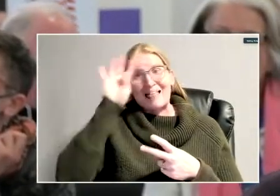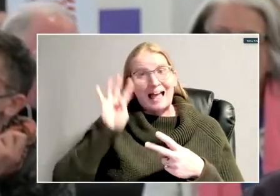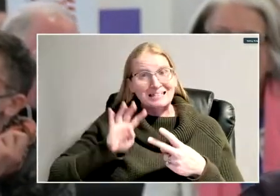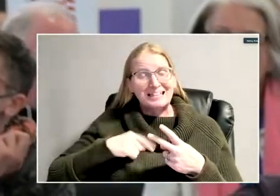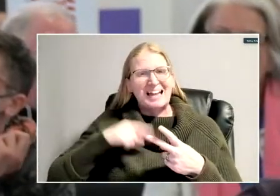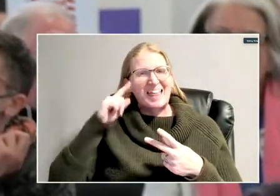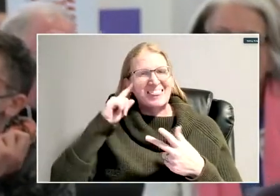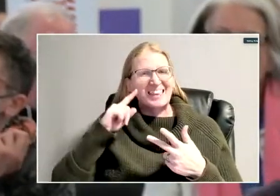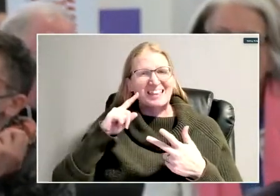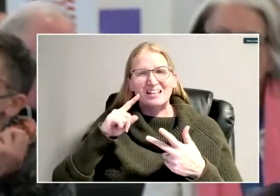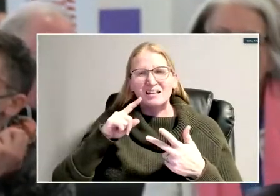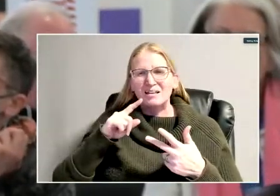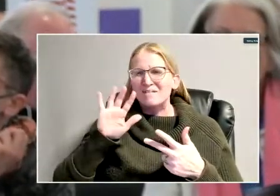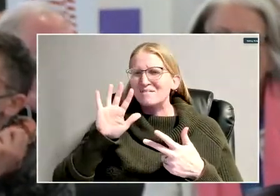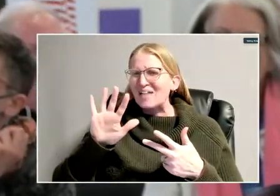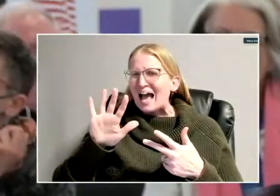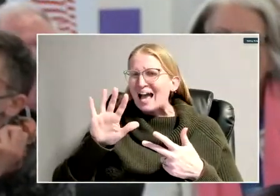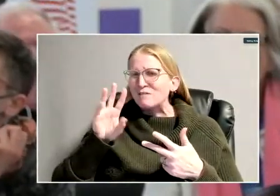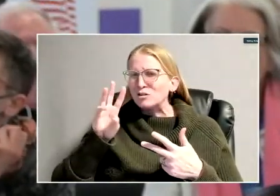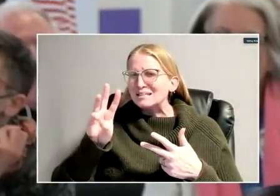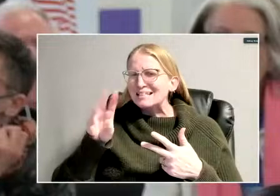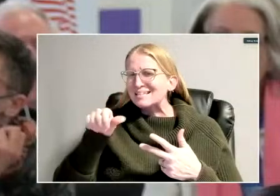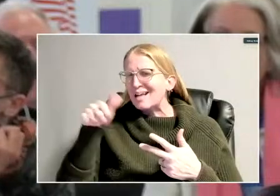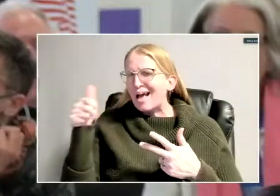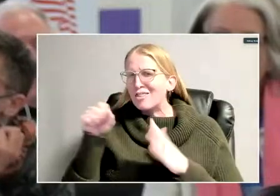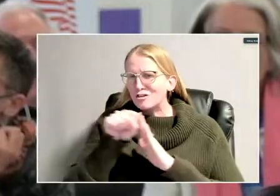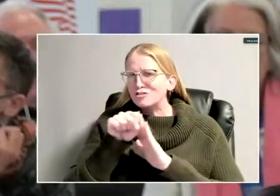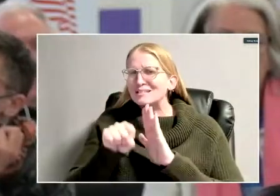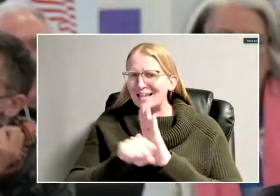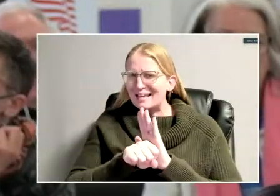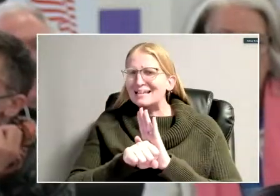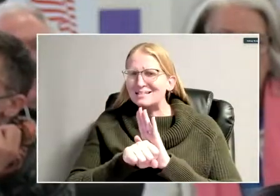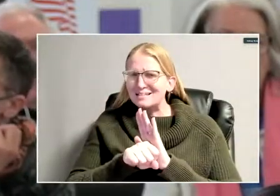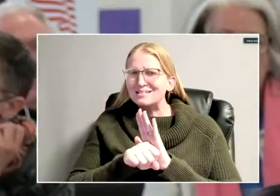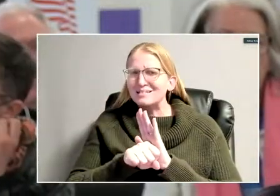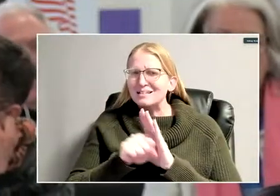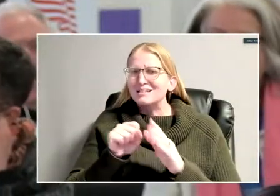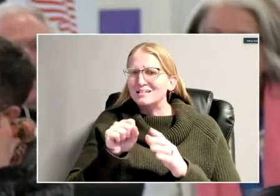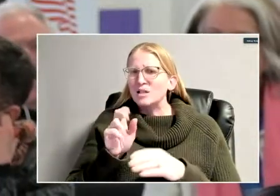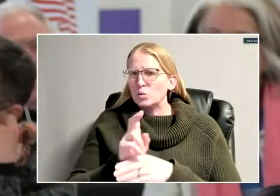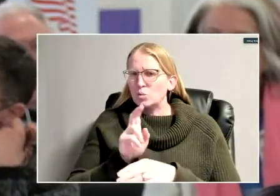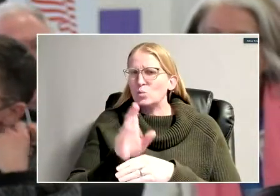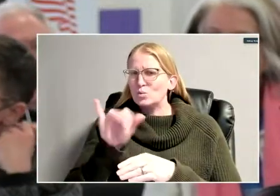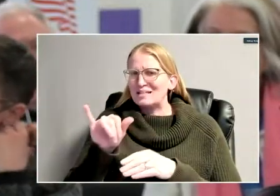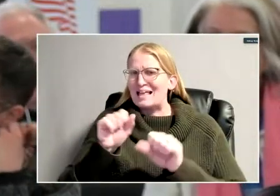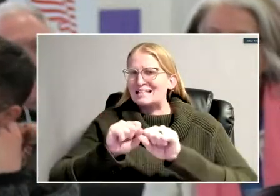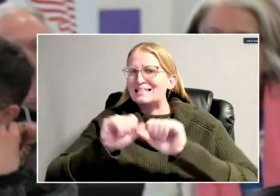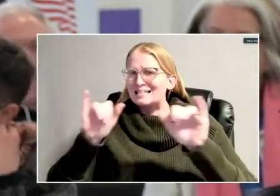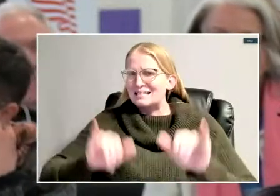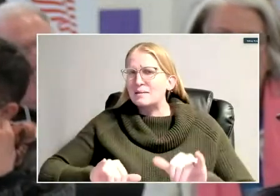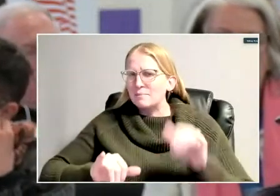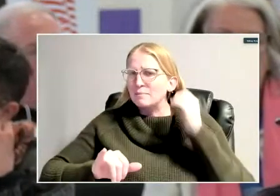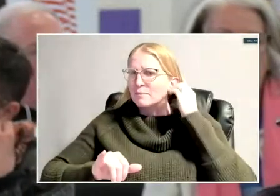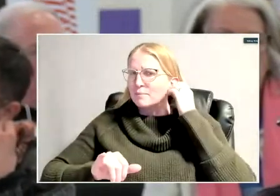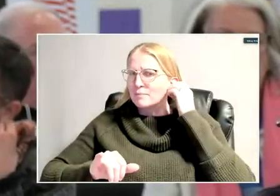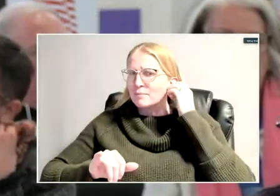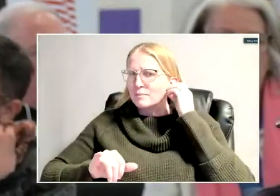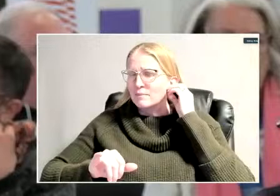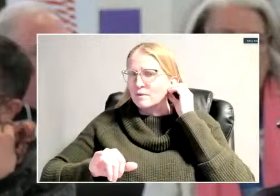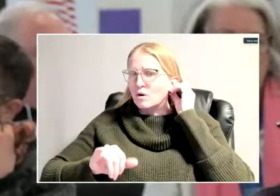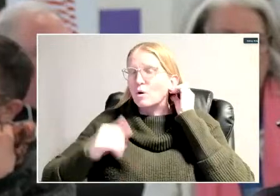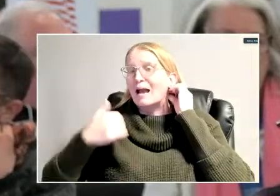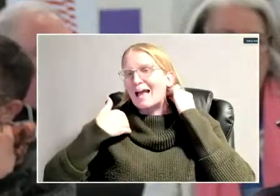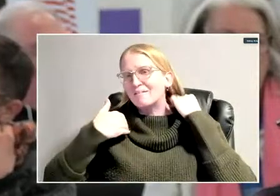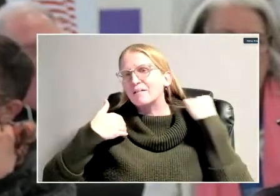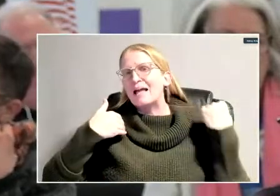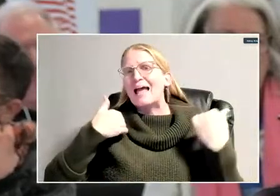maybe six other states that are um that have this um have have a process or a